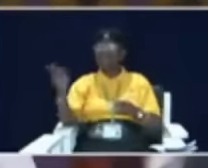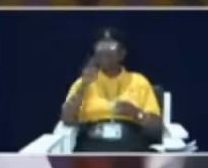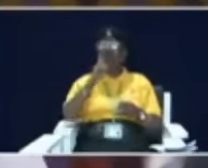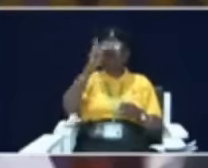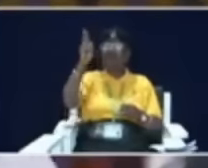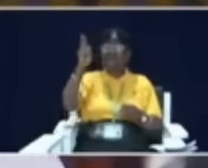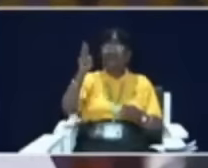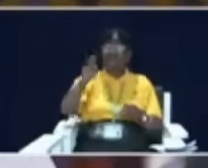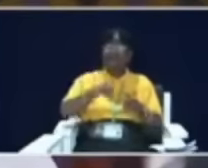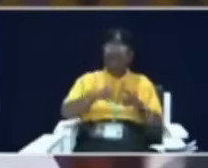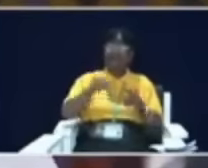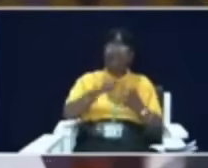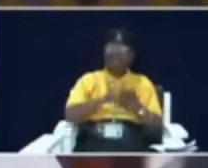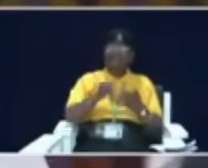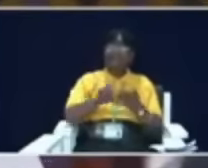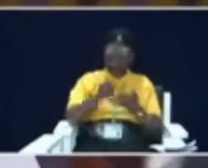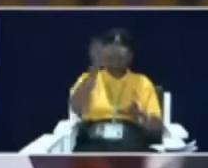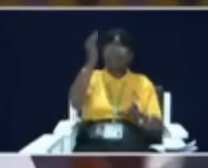are. But it's simply saying